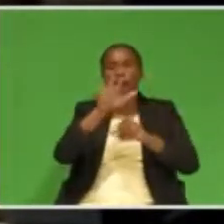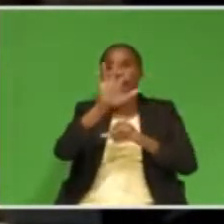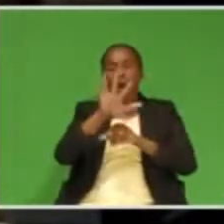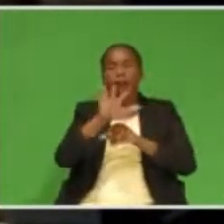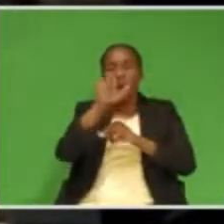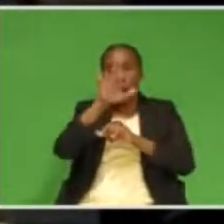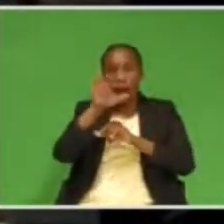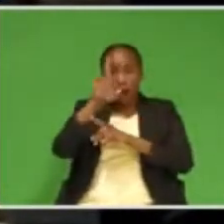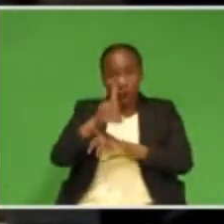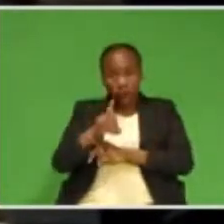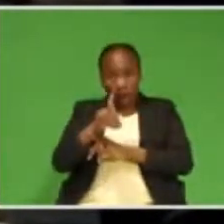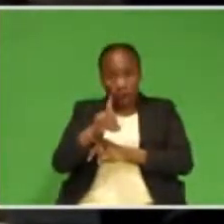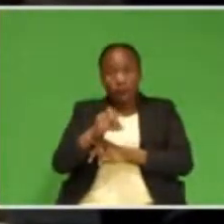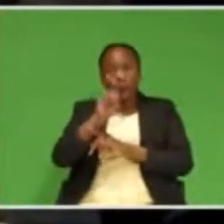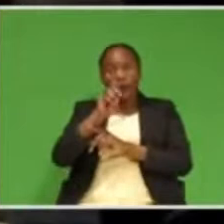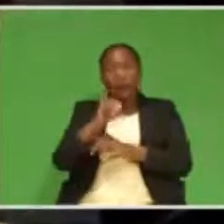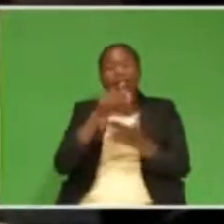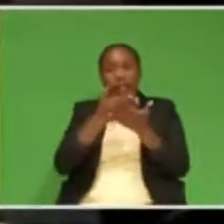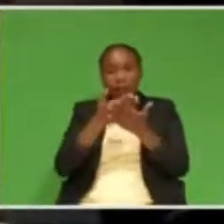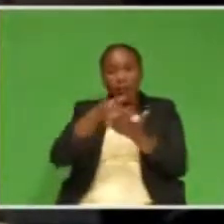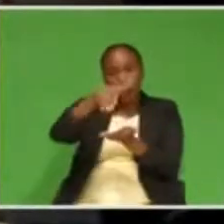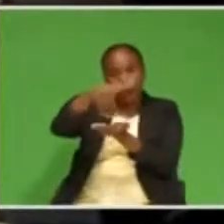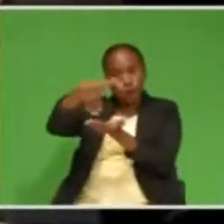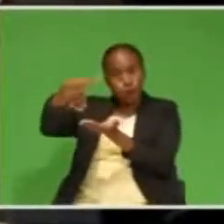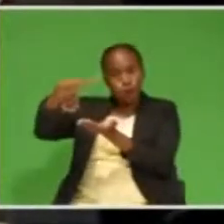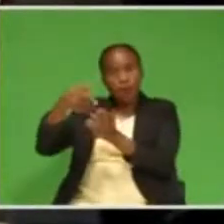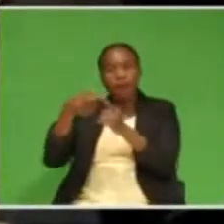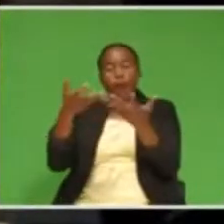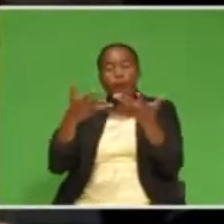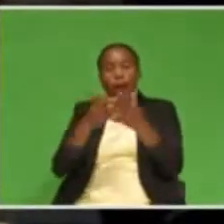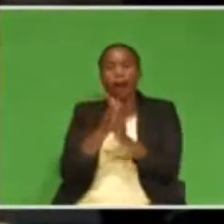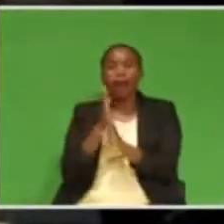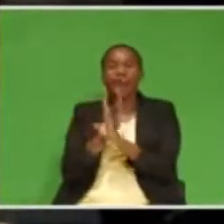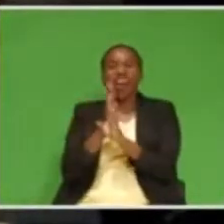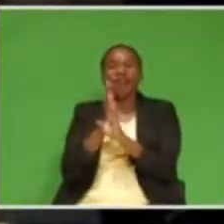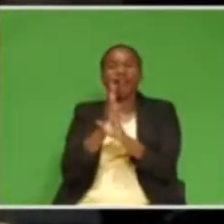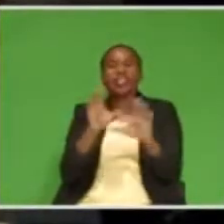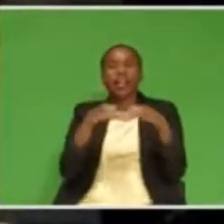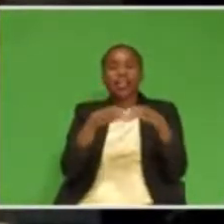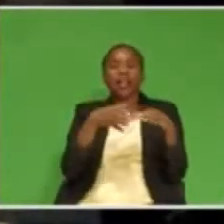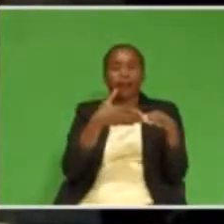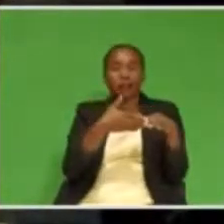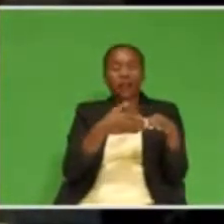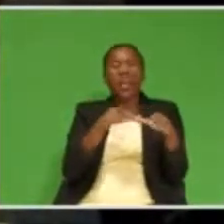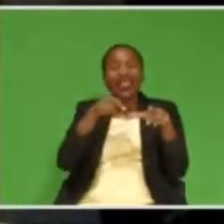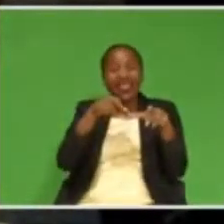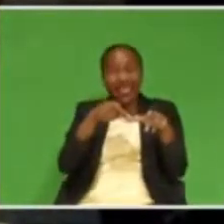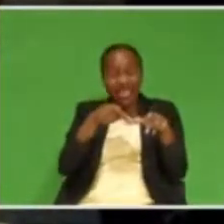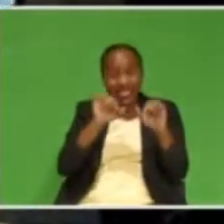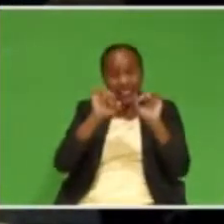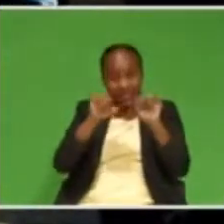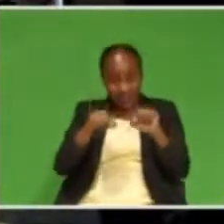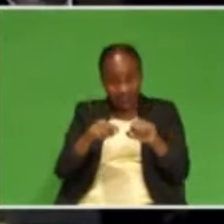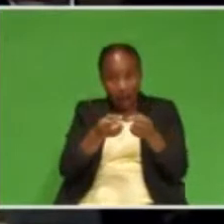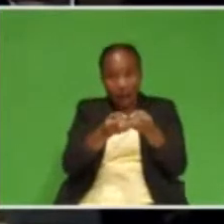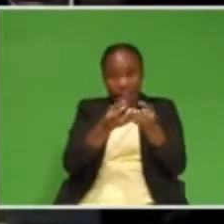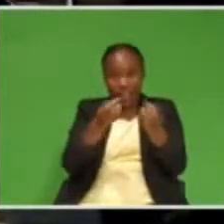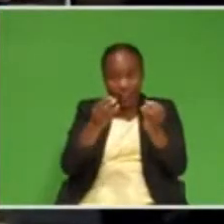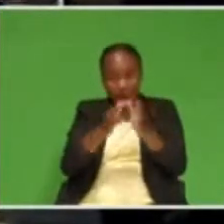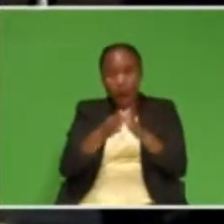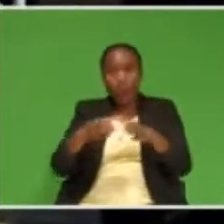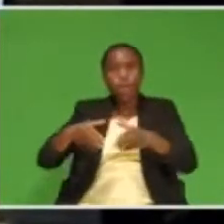billion that will be raised from the private sector. Now, this will then provide a great